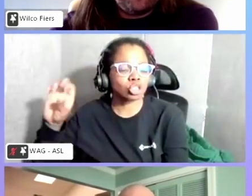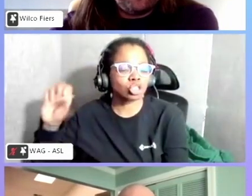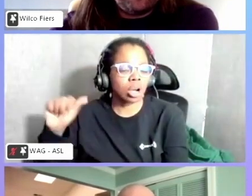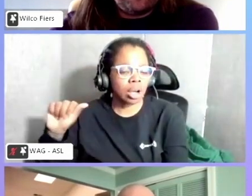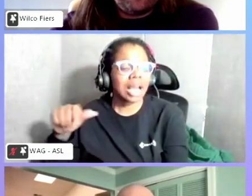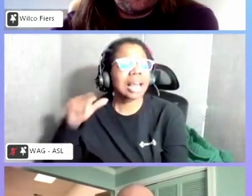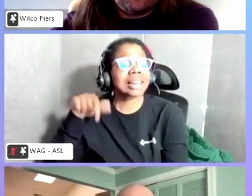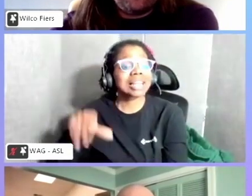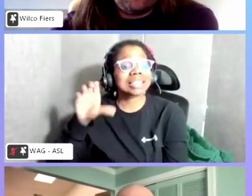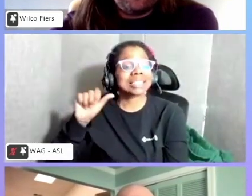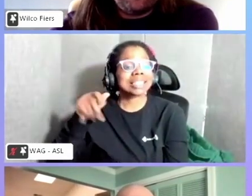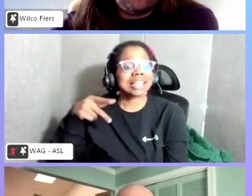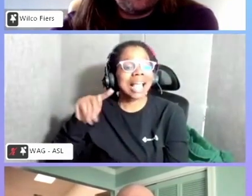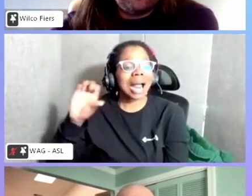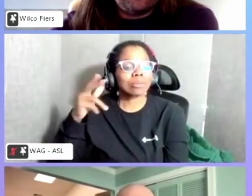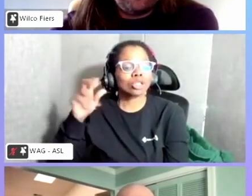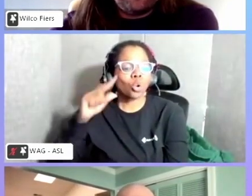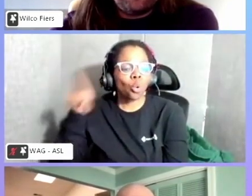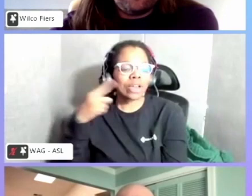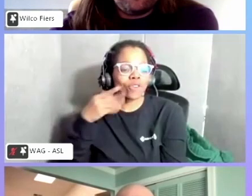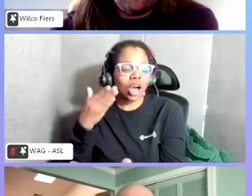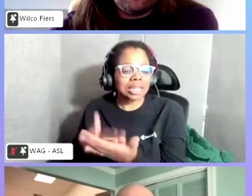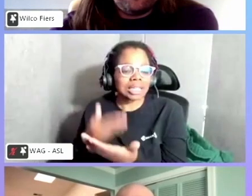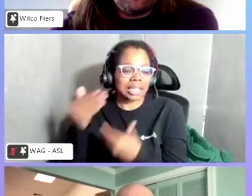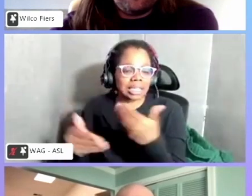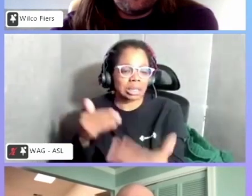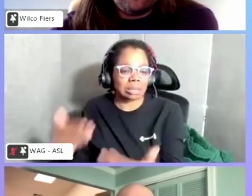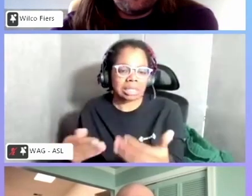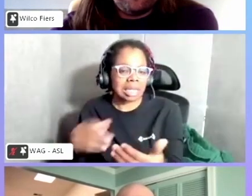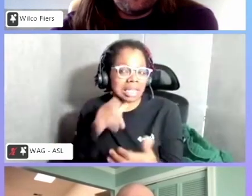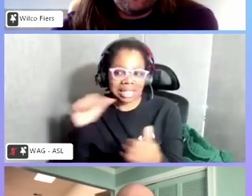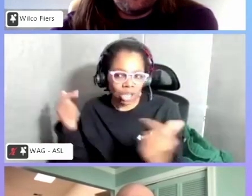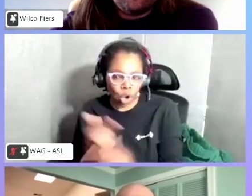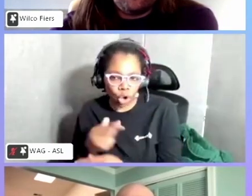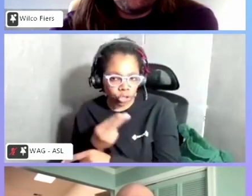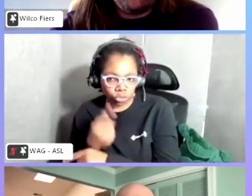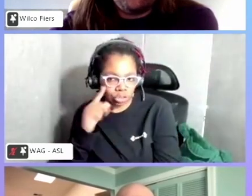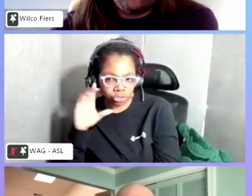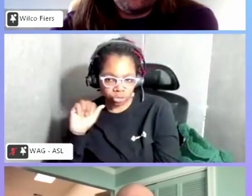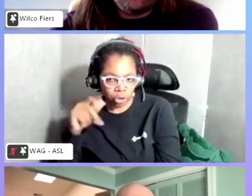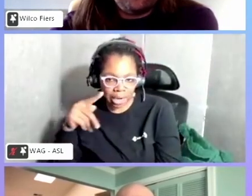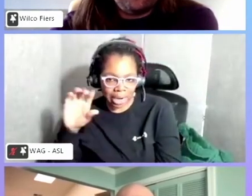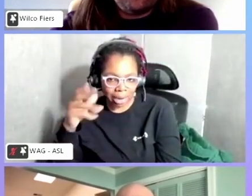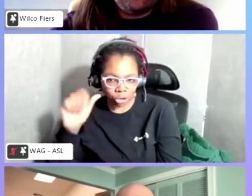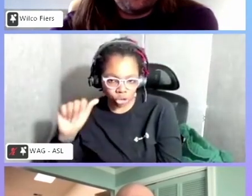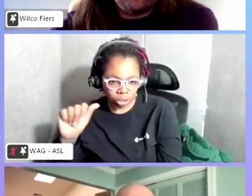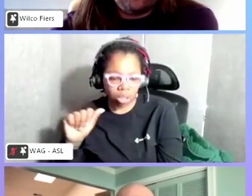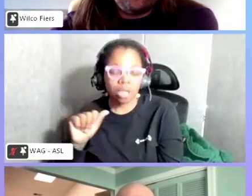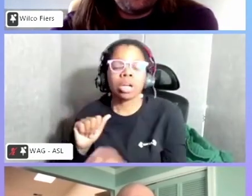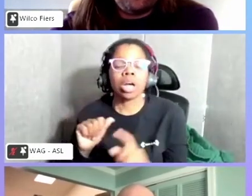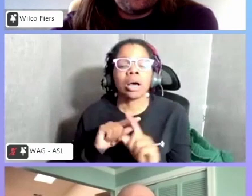is involved in an authentication process, which is not all the uses of CAPTCHA. But